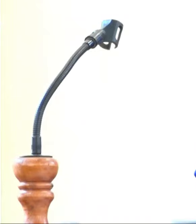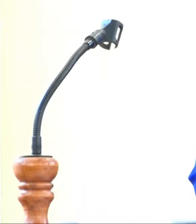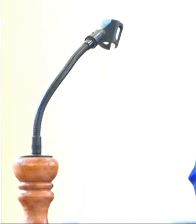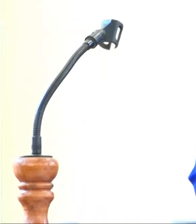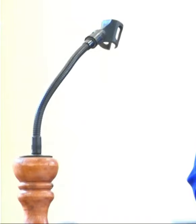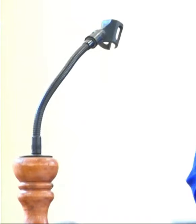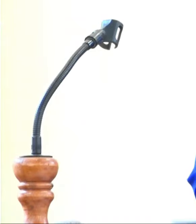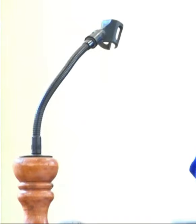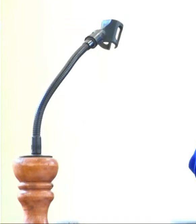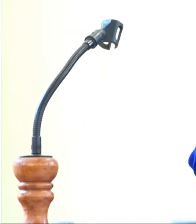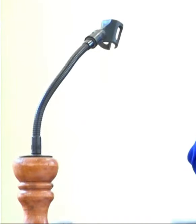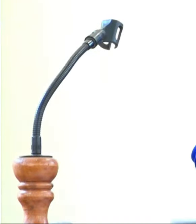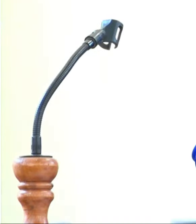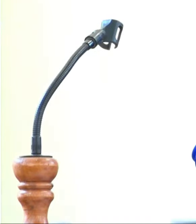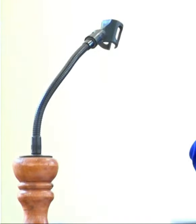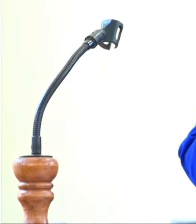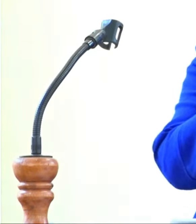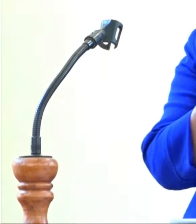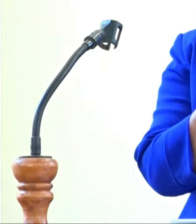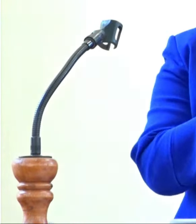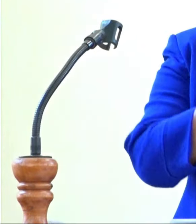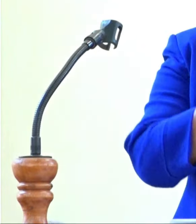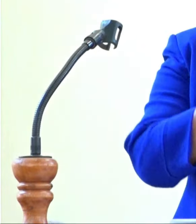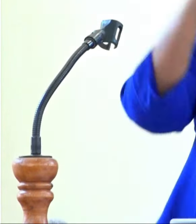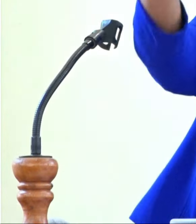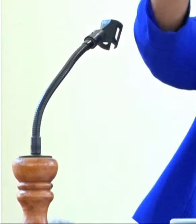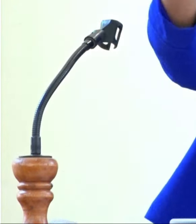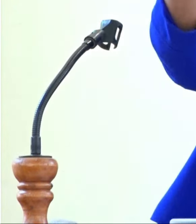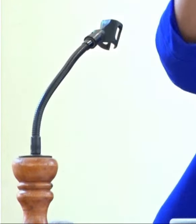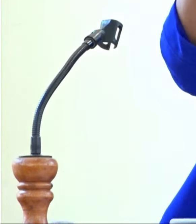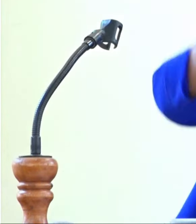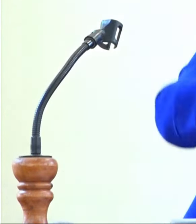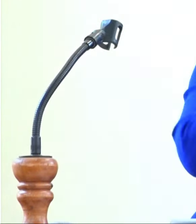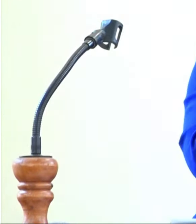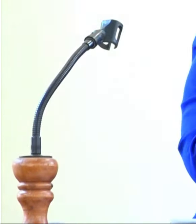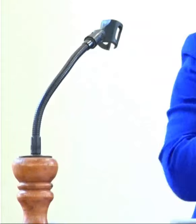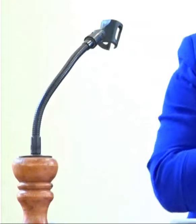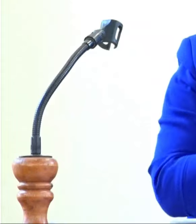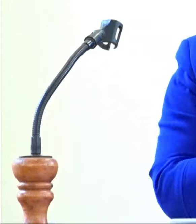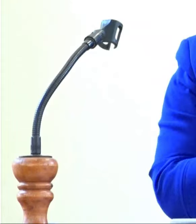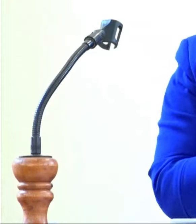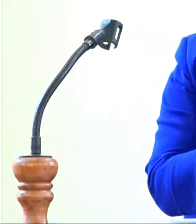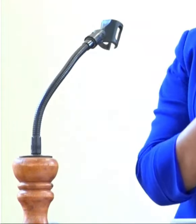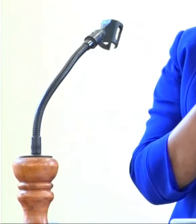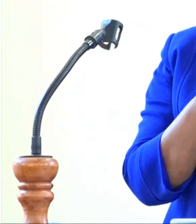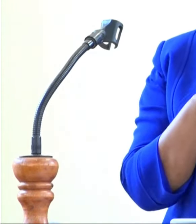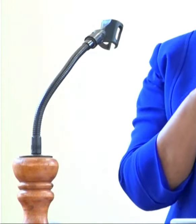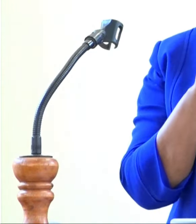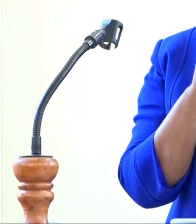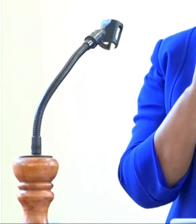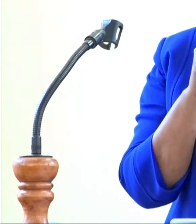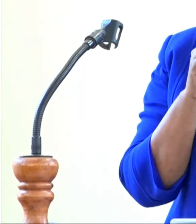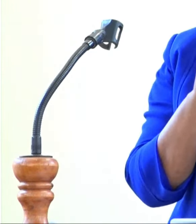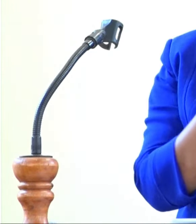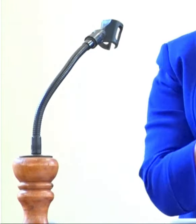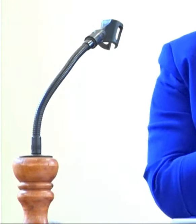Praise be to God. Bwana Yesu asifiwe. Hallelujah. Amen. I'm delighted in the Lord